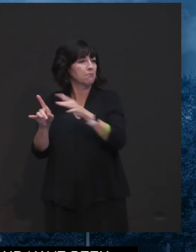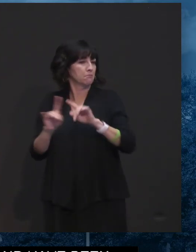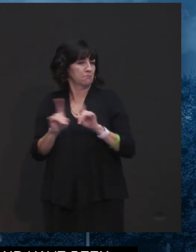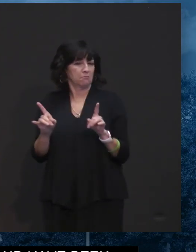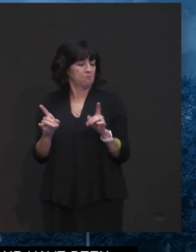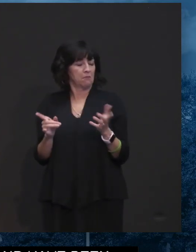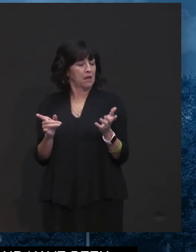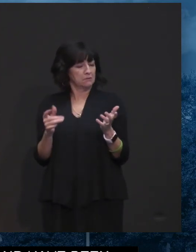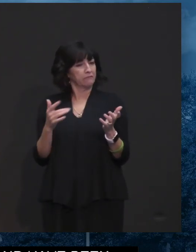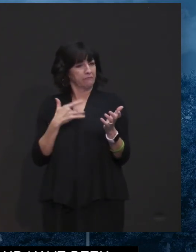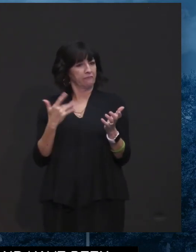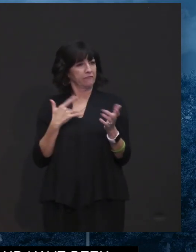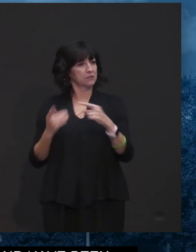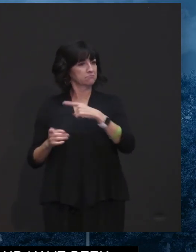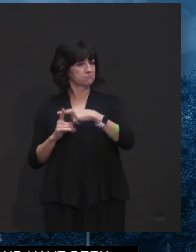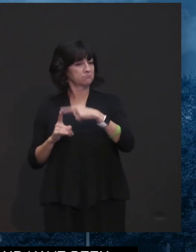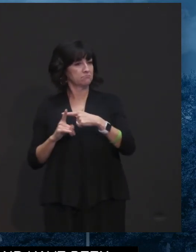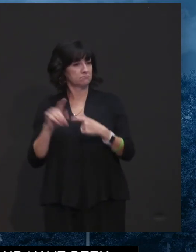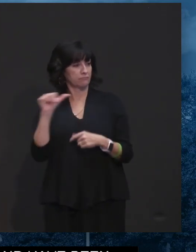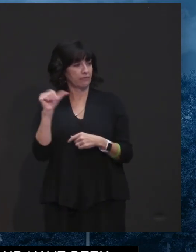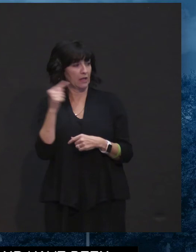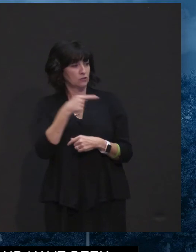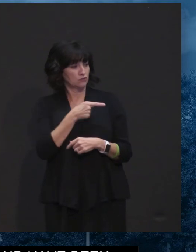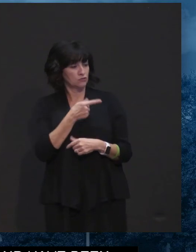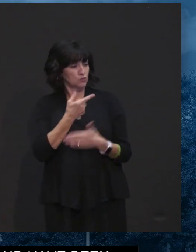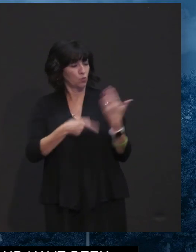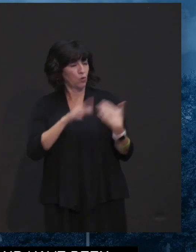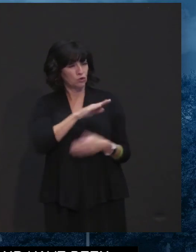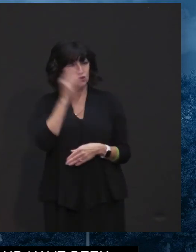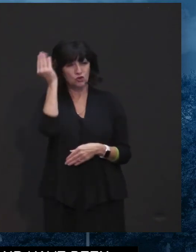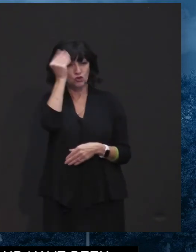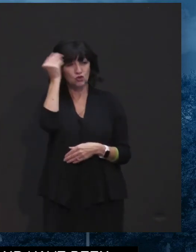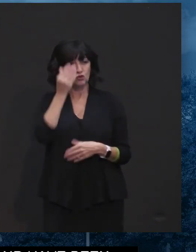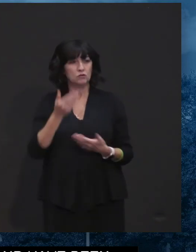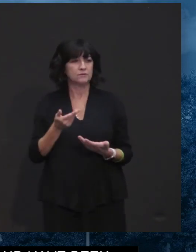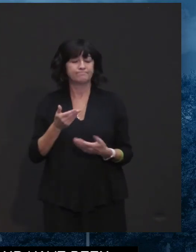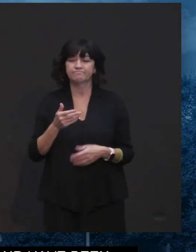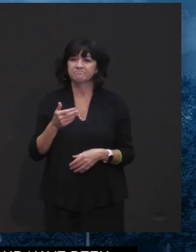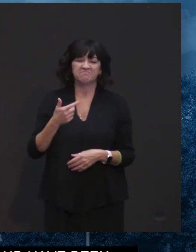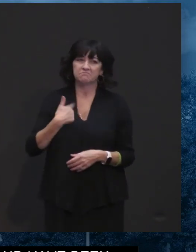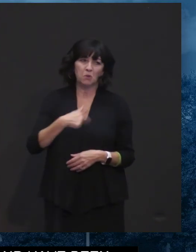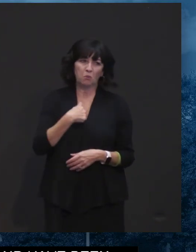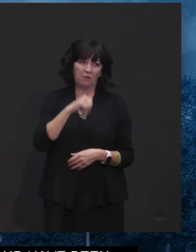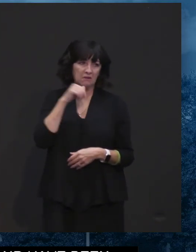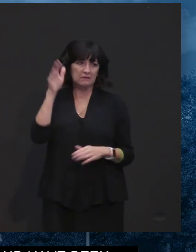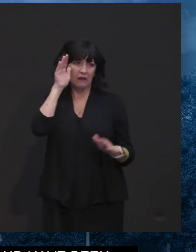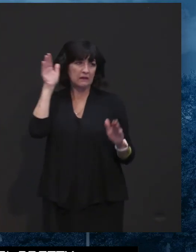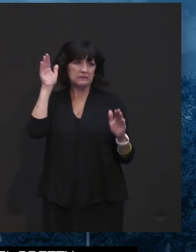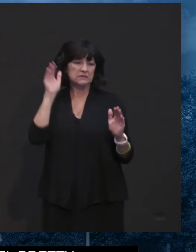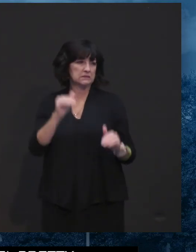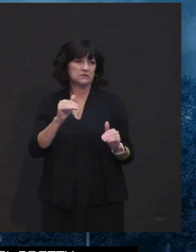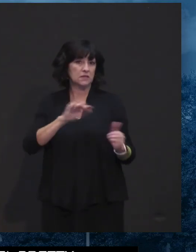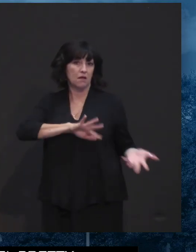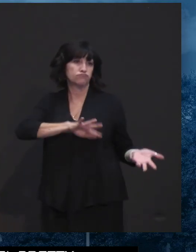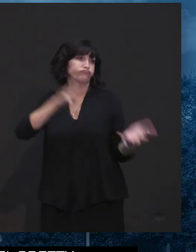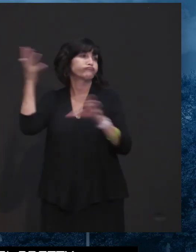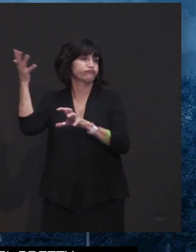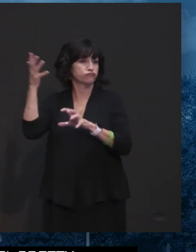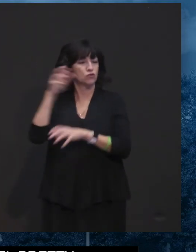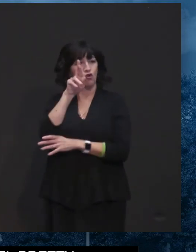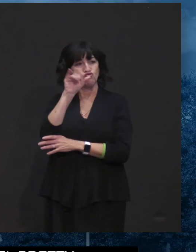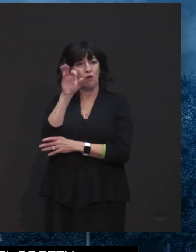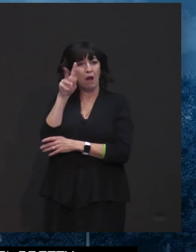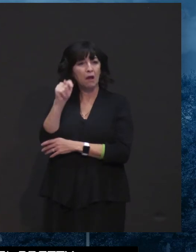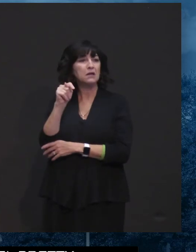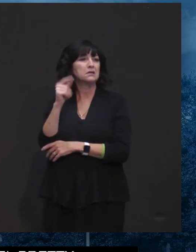do you have any thoughts on that? Sure. Thank you, Governor. We absolutely do not anticipate civil unrest, as the governor says. You hope for